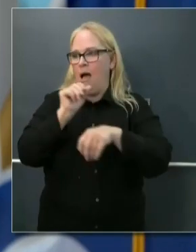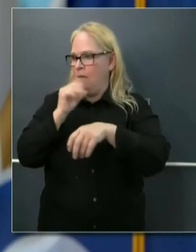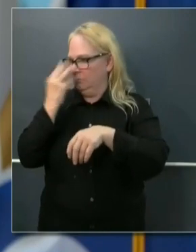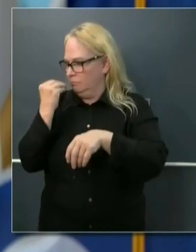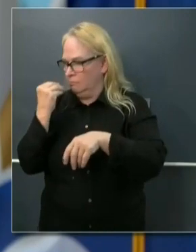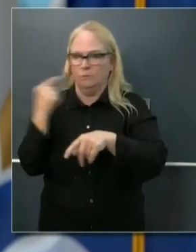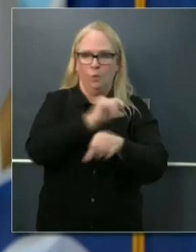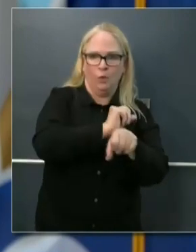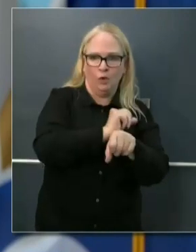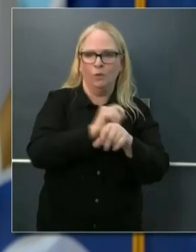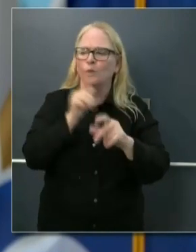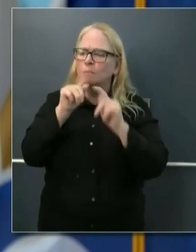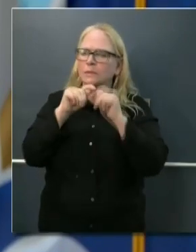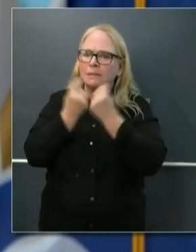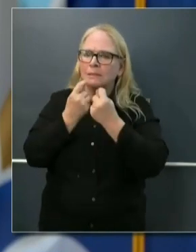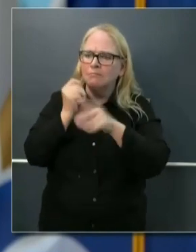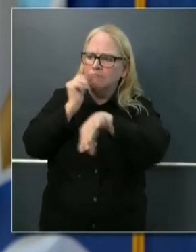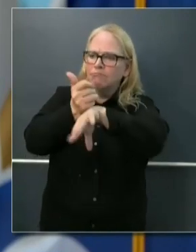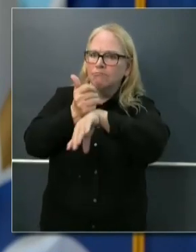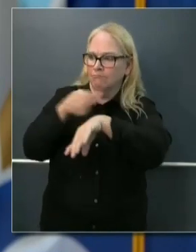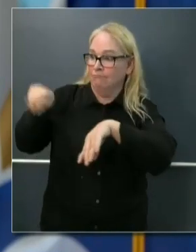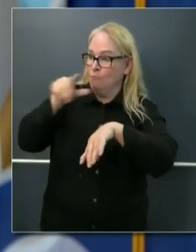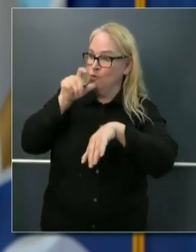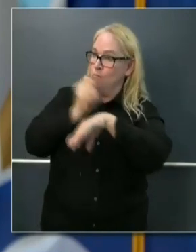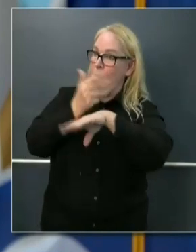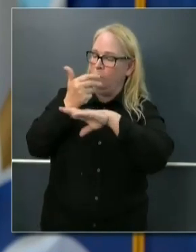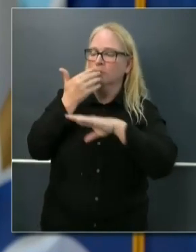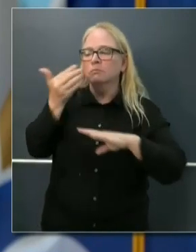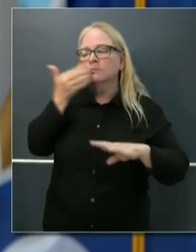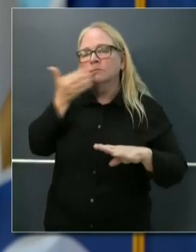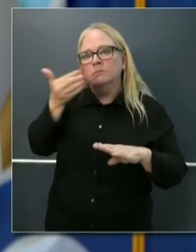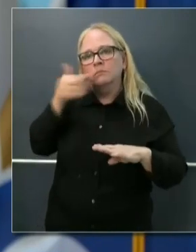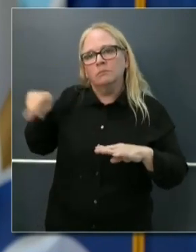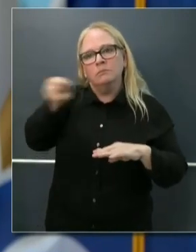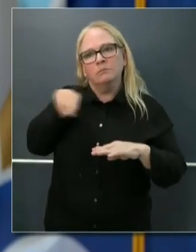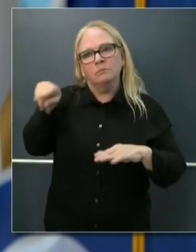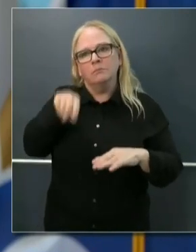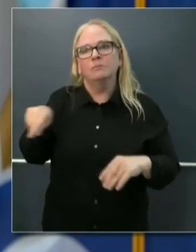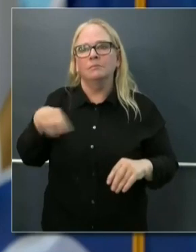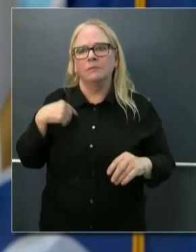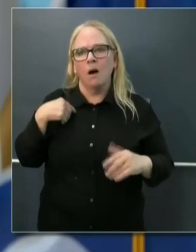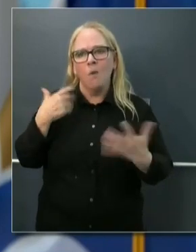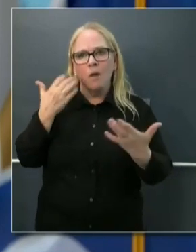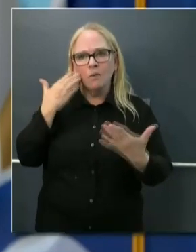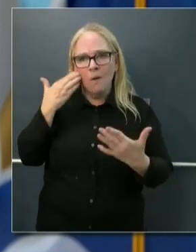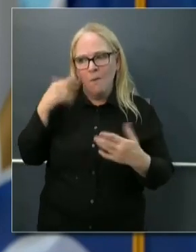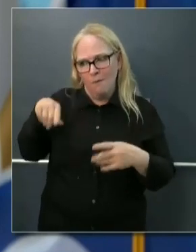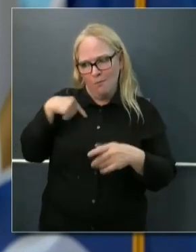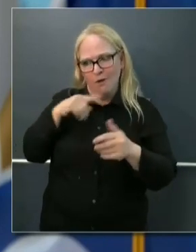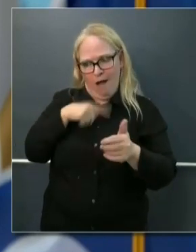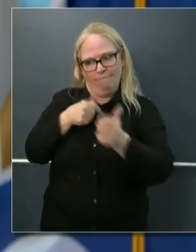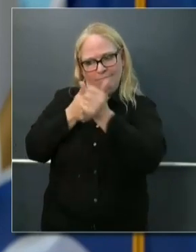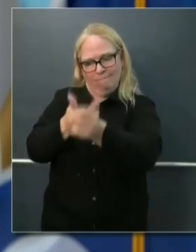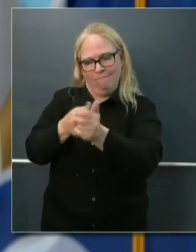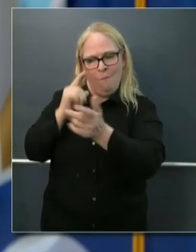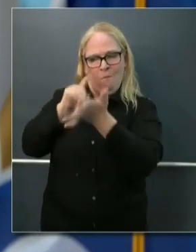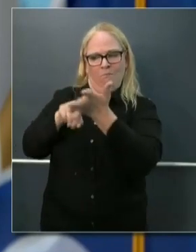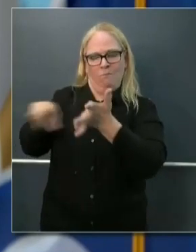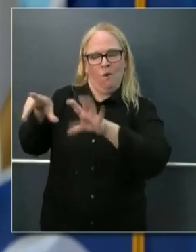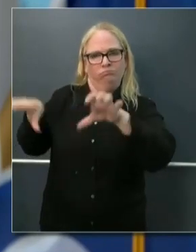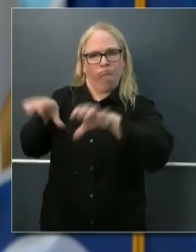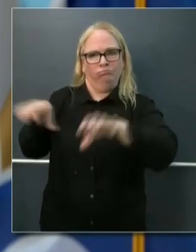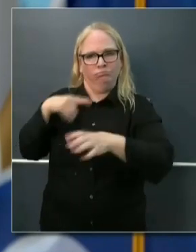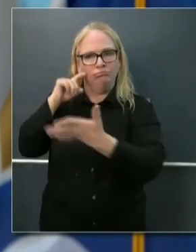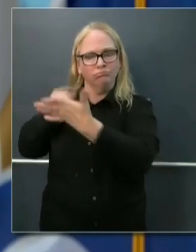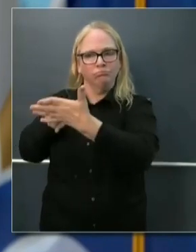organize that program. And I just want folks to know we are following through on that. It's scaling.